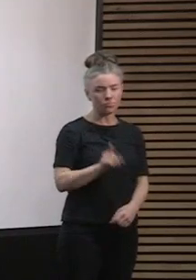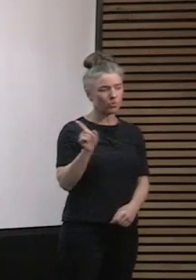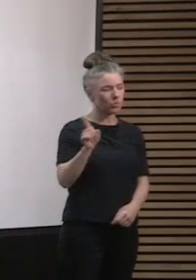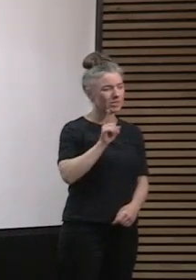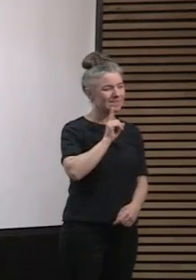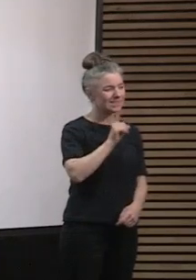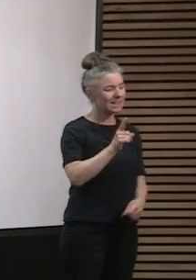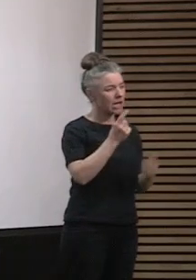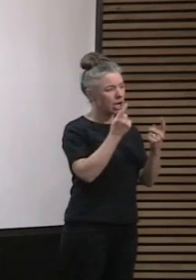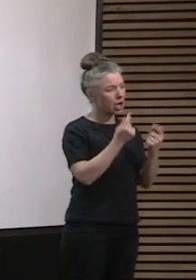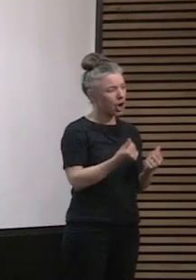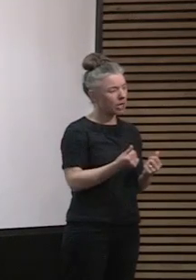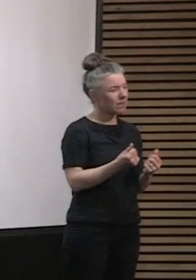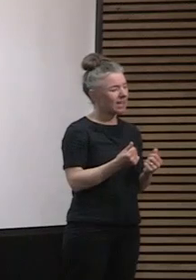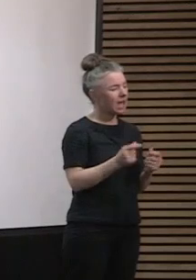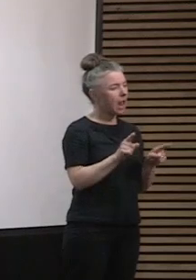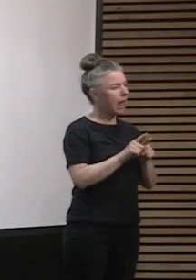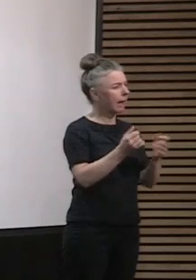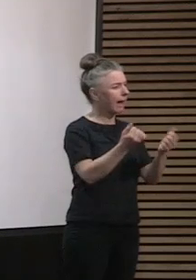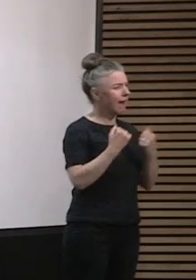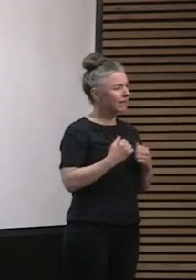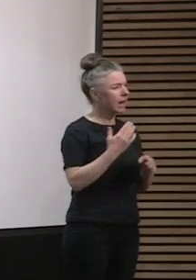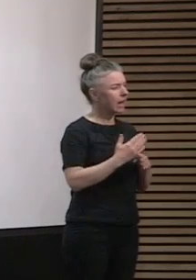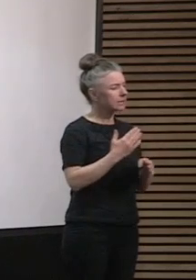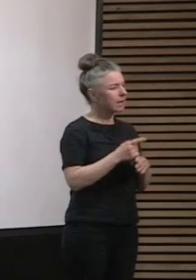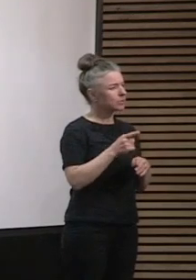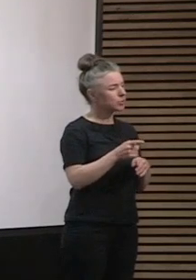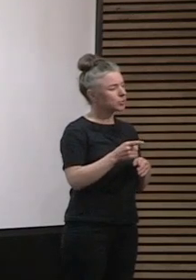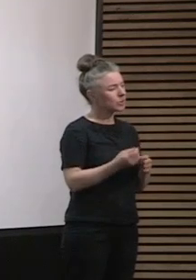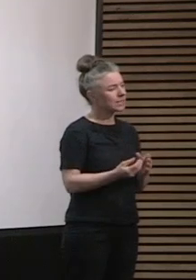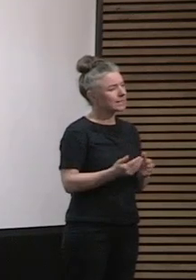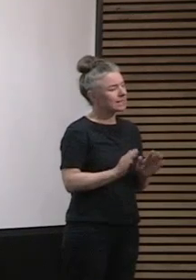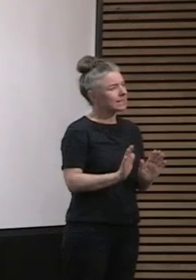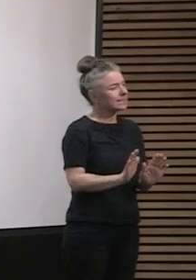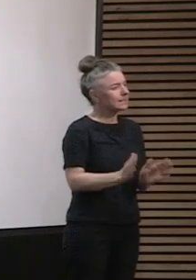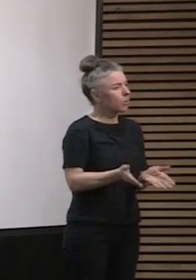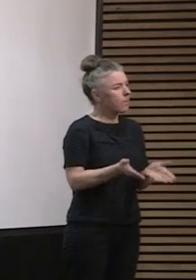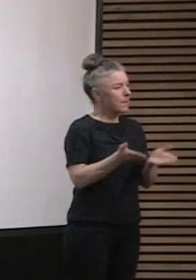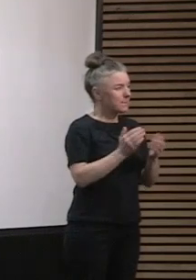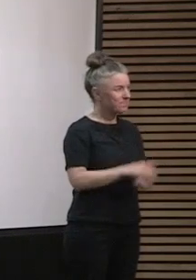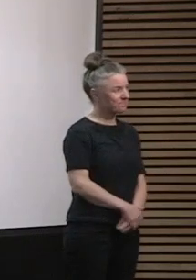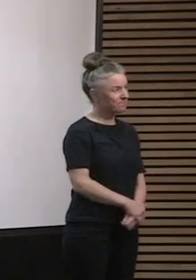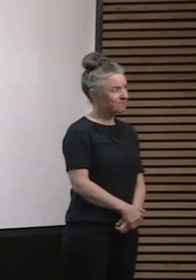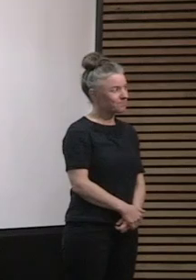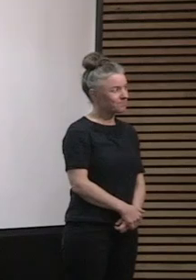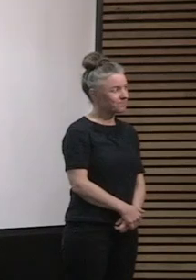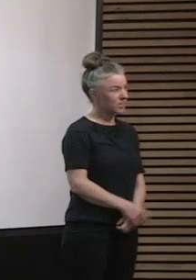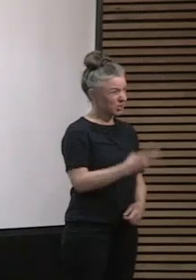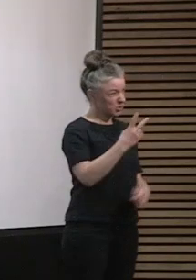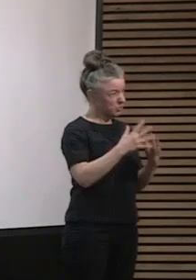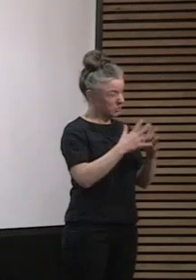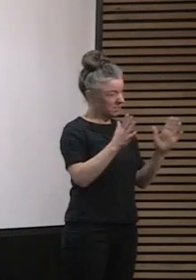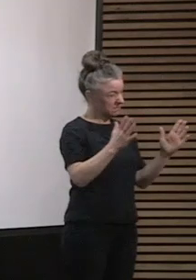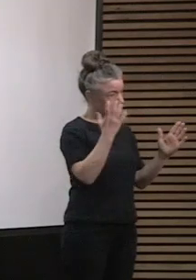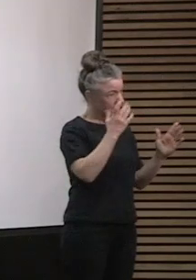light bulb, it takes a while to heat up and turn on. Is a 2-week wage subsidy going to be enough in that respect? Because you are turning the economy off and off again, and it's, you